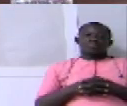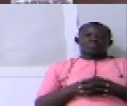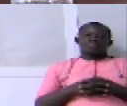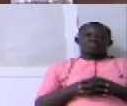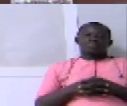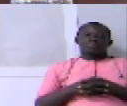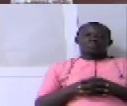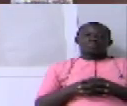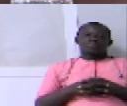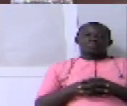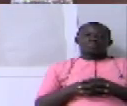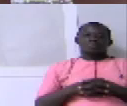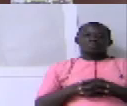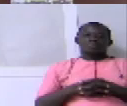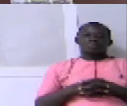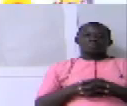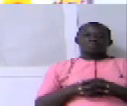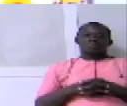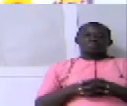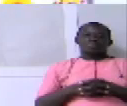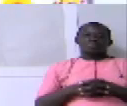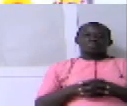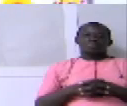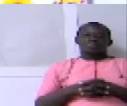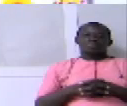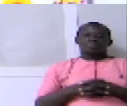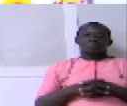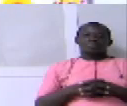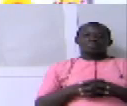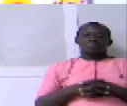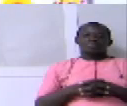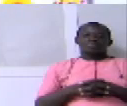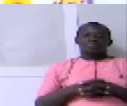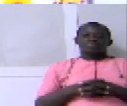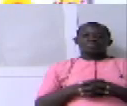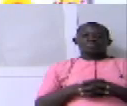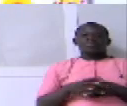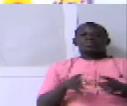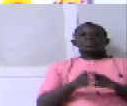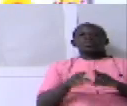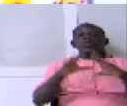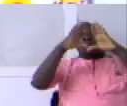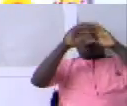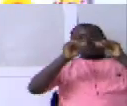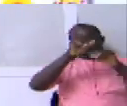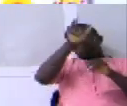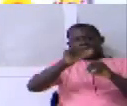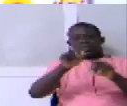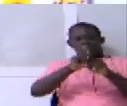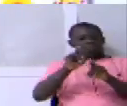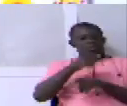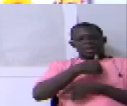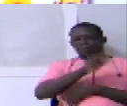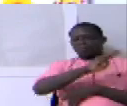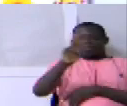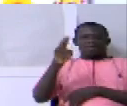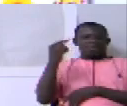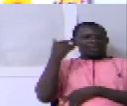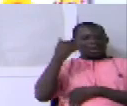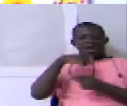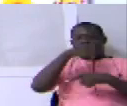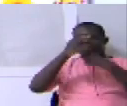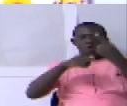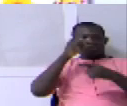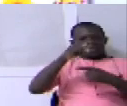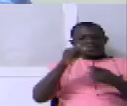ne chief torturer. That of the officers, I don't hear that. Officer la Carola Mamoy.